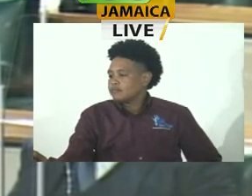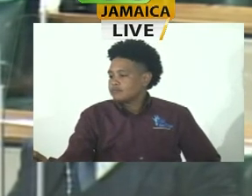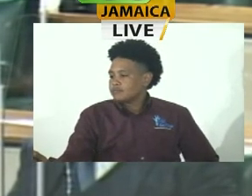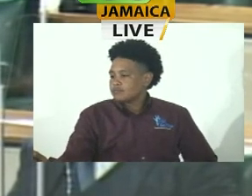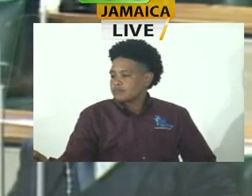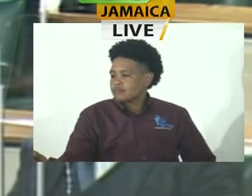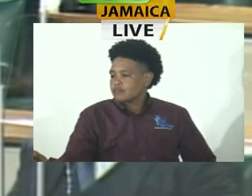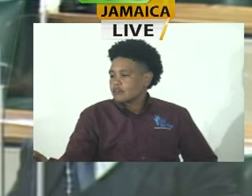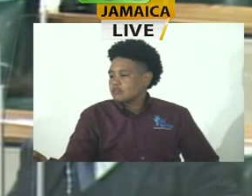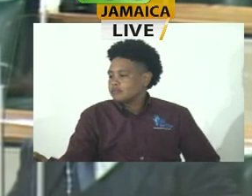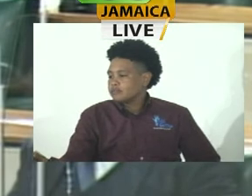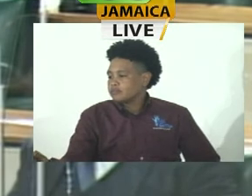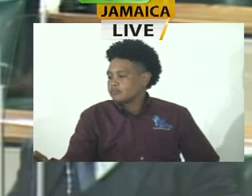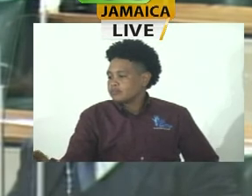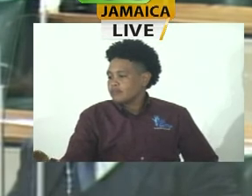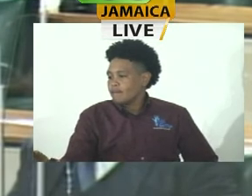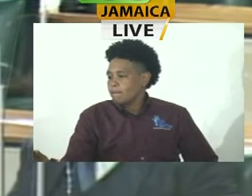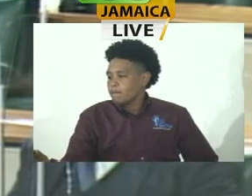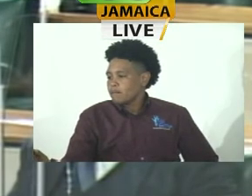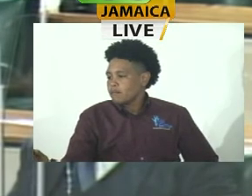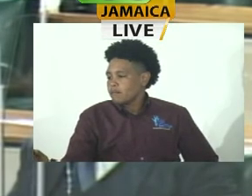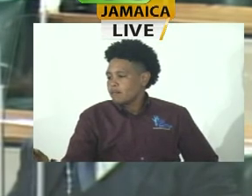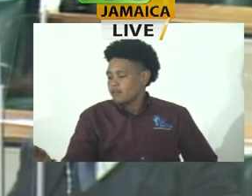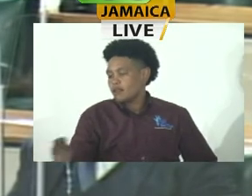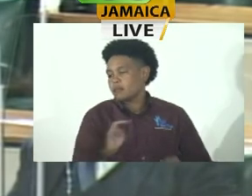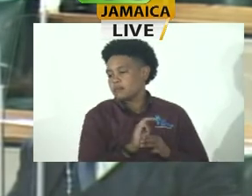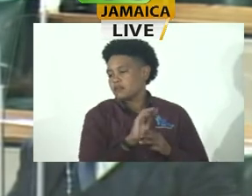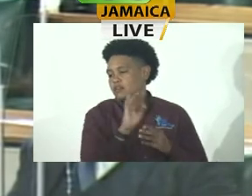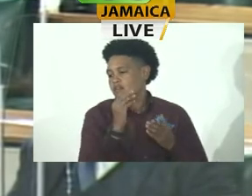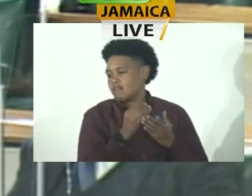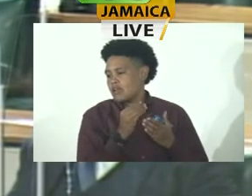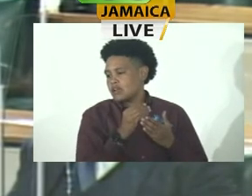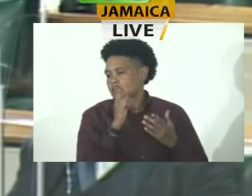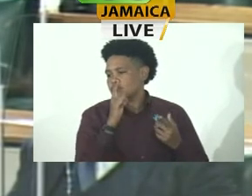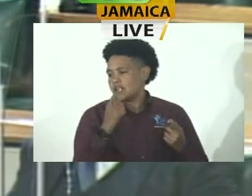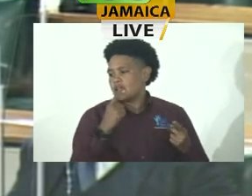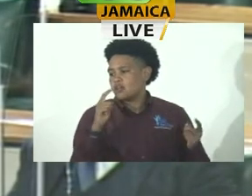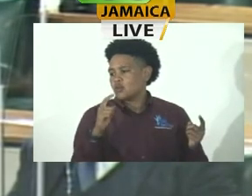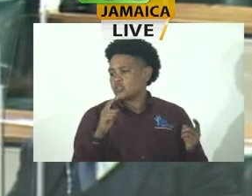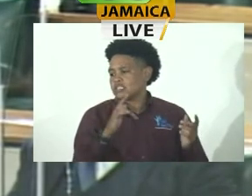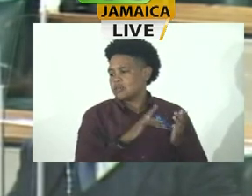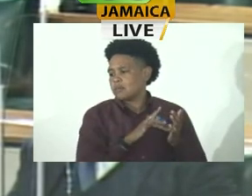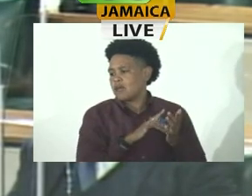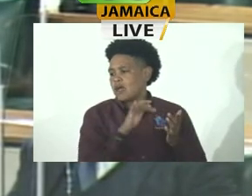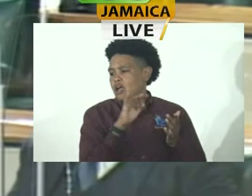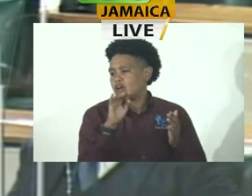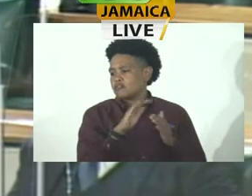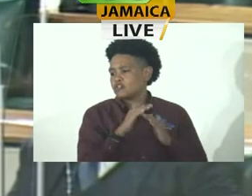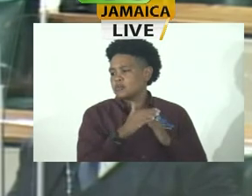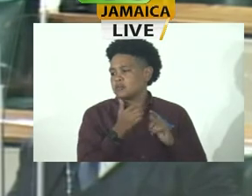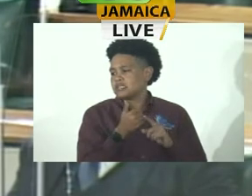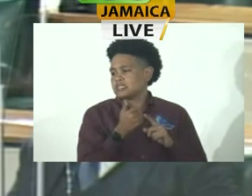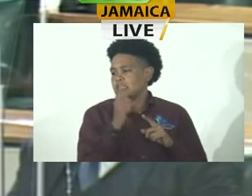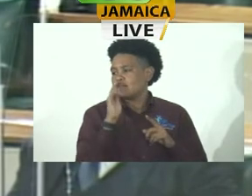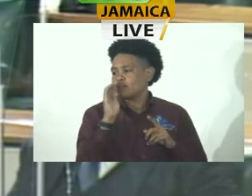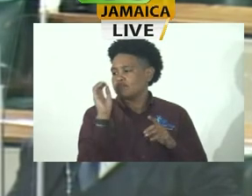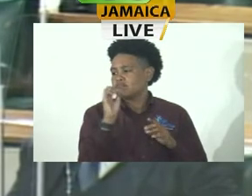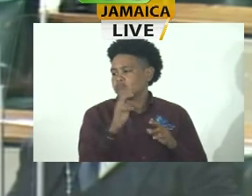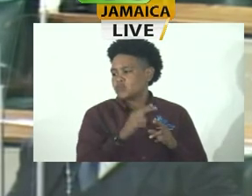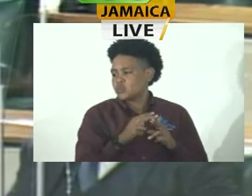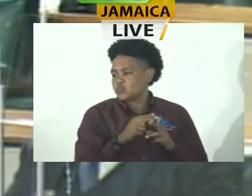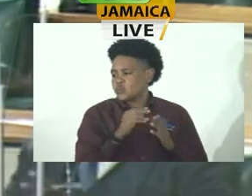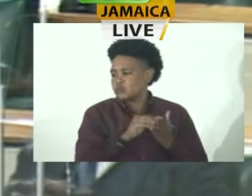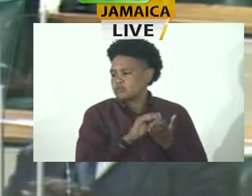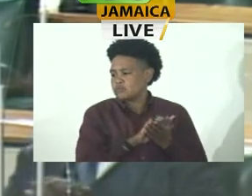madam speaker the minister of finance announced that the bank of jamaica will be very soon